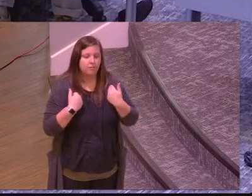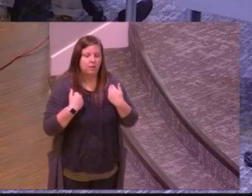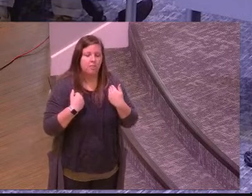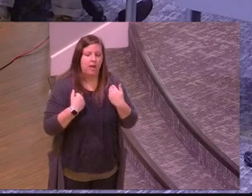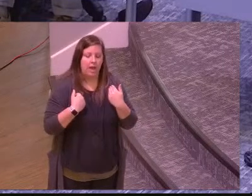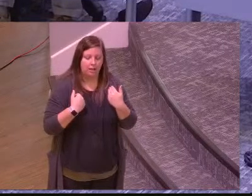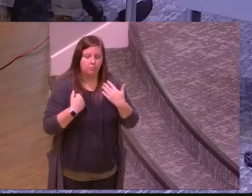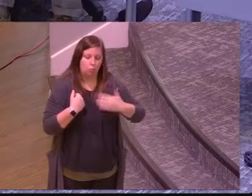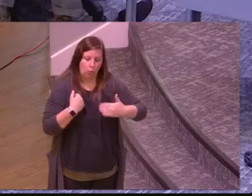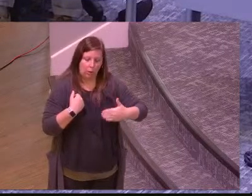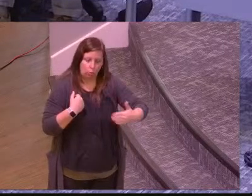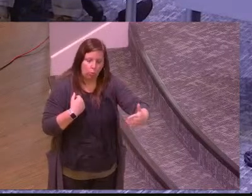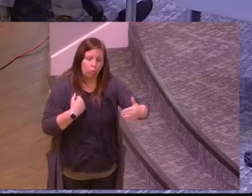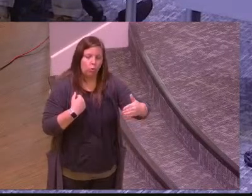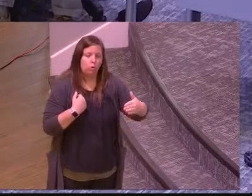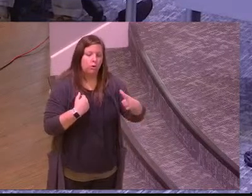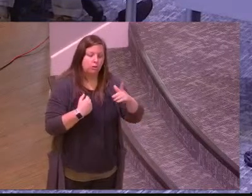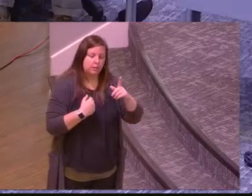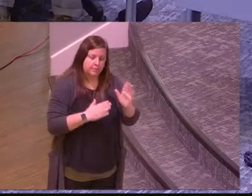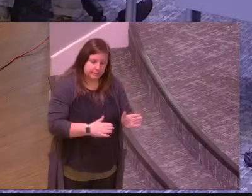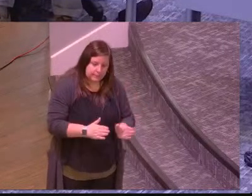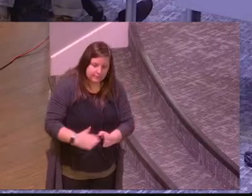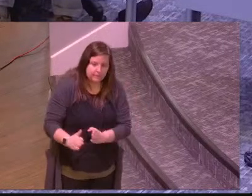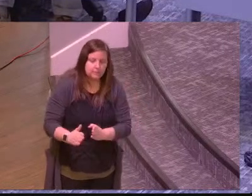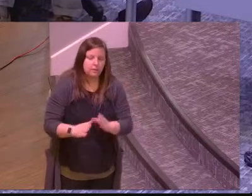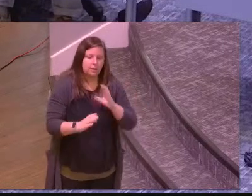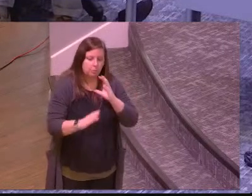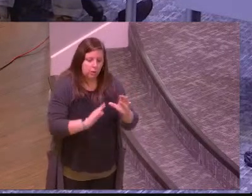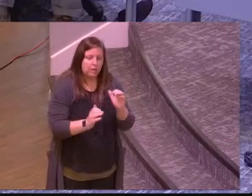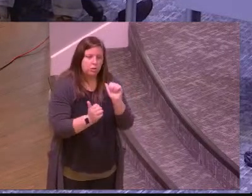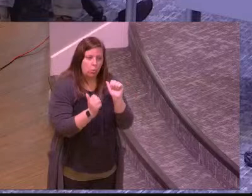communication with the LSGTs.